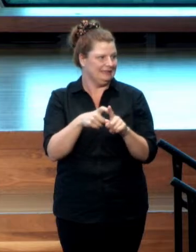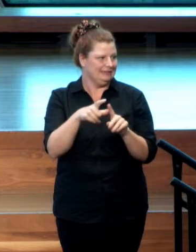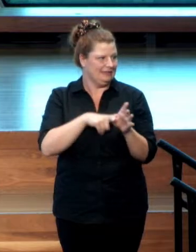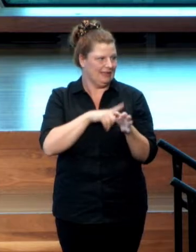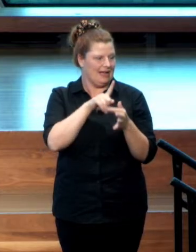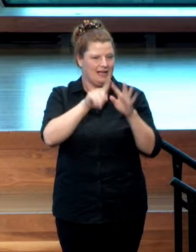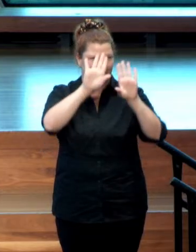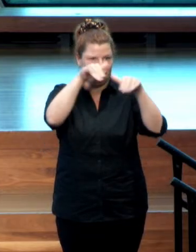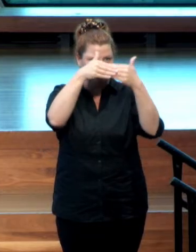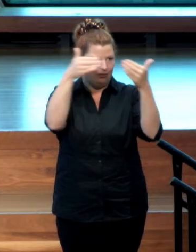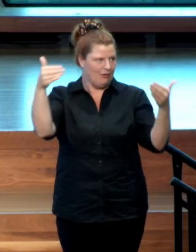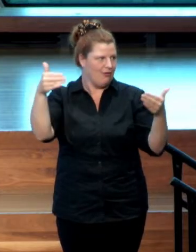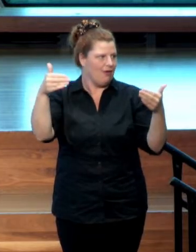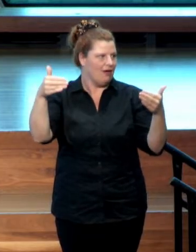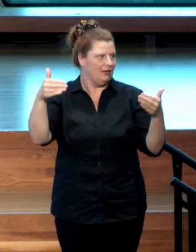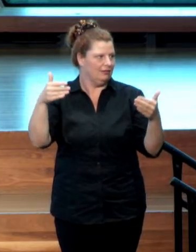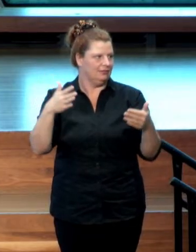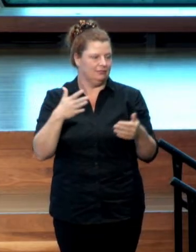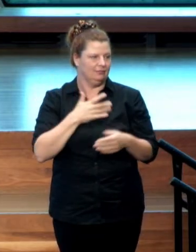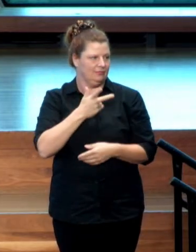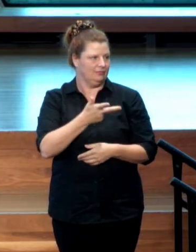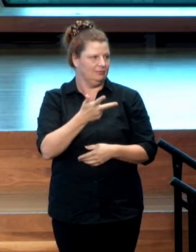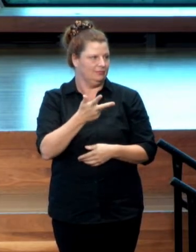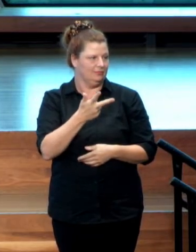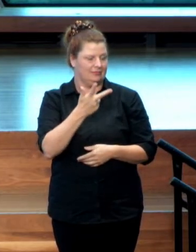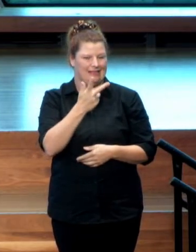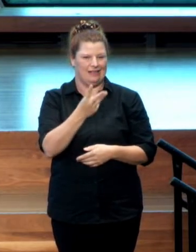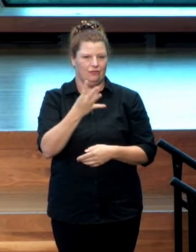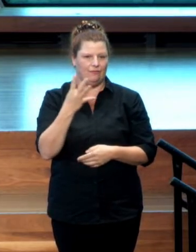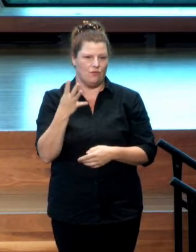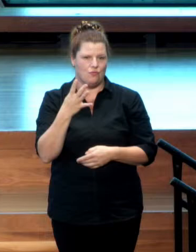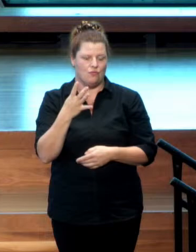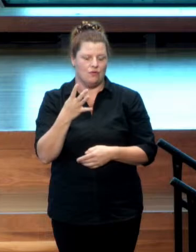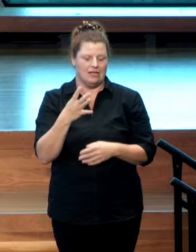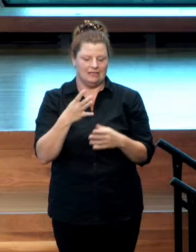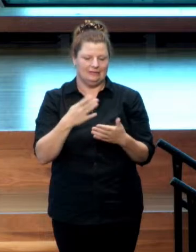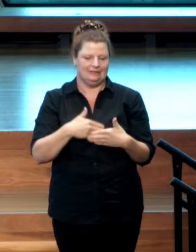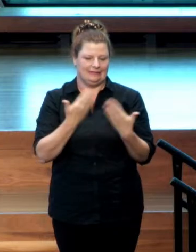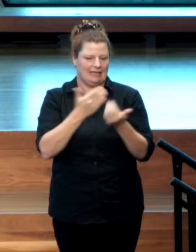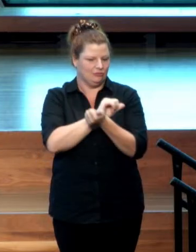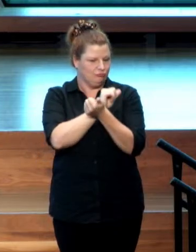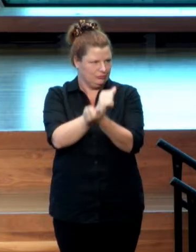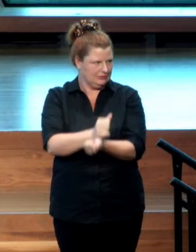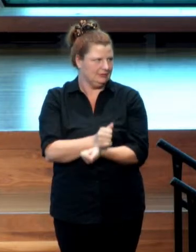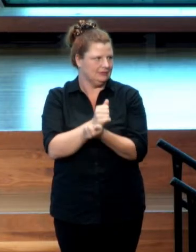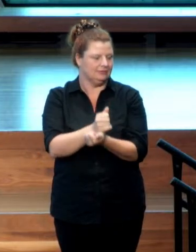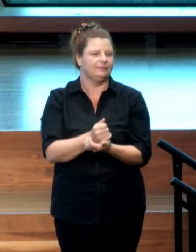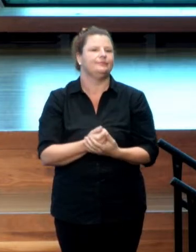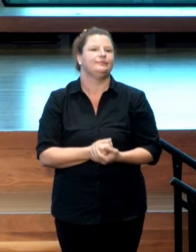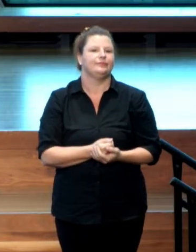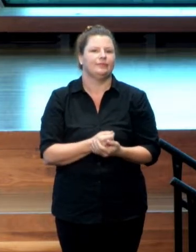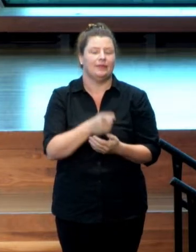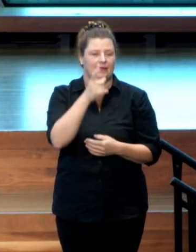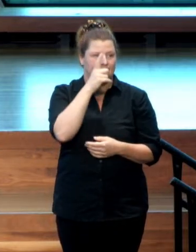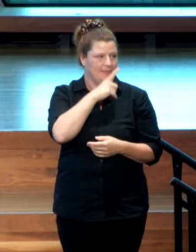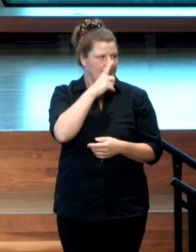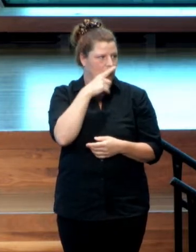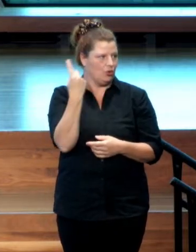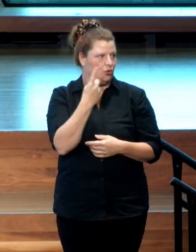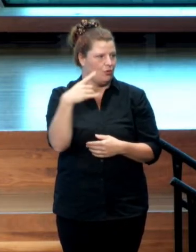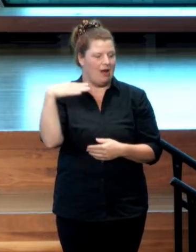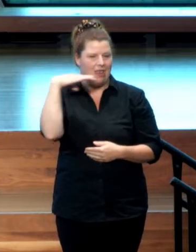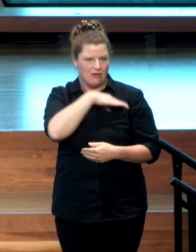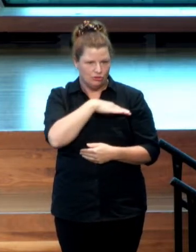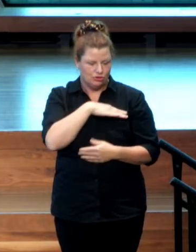804 Days in an Iranian Prison by Kylie Moore Gilbert, published by Ultima Press. People Who Lunch, Essays